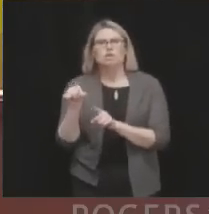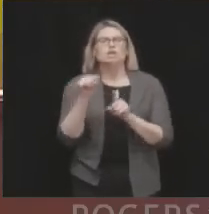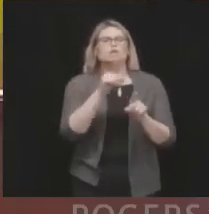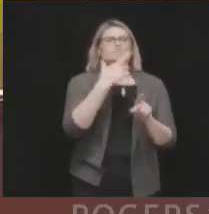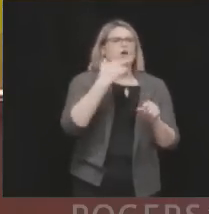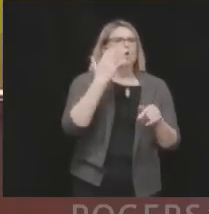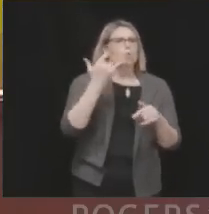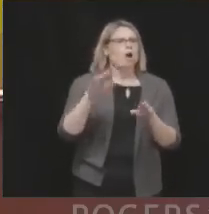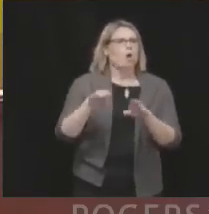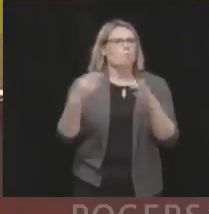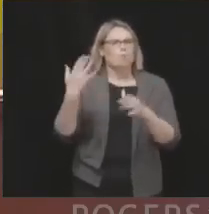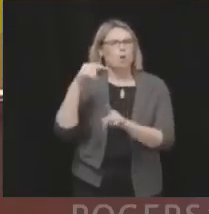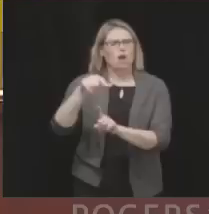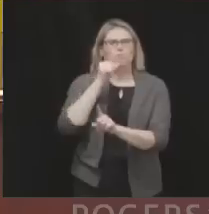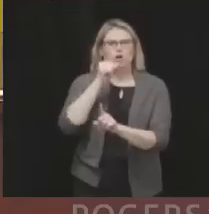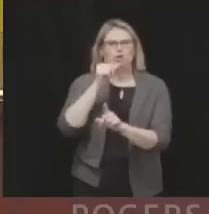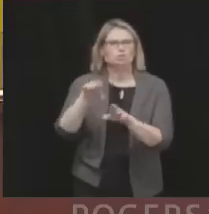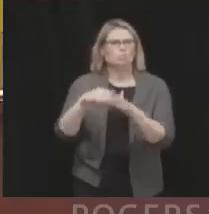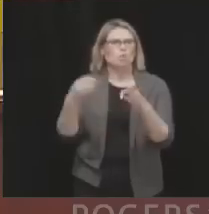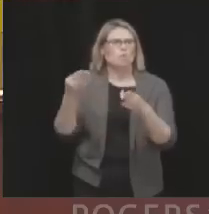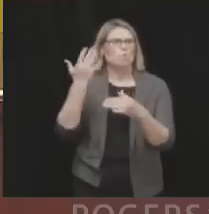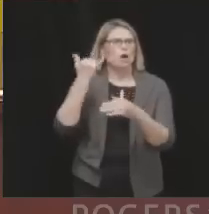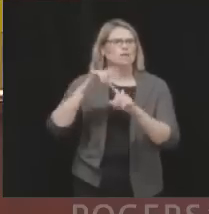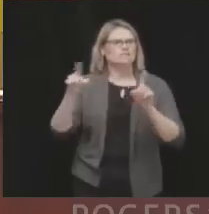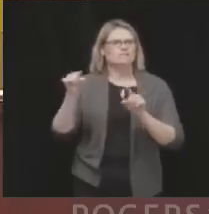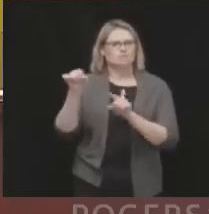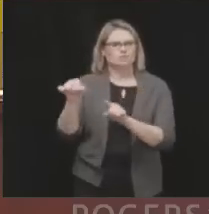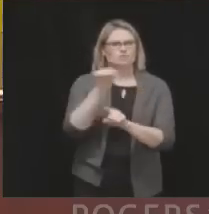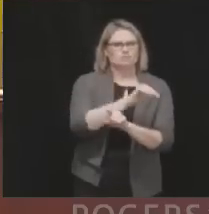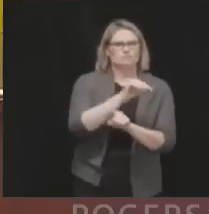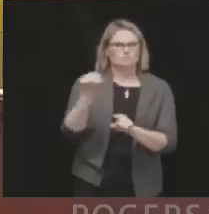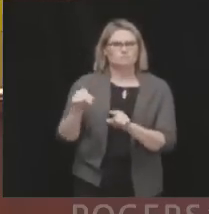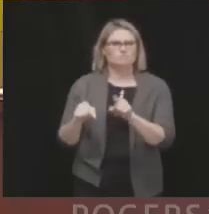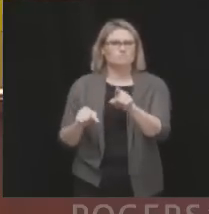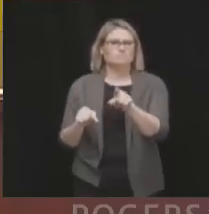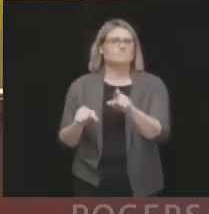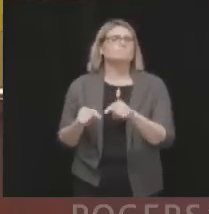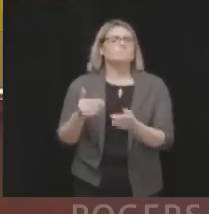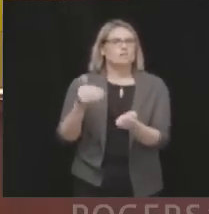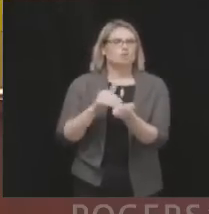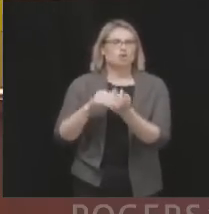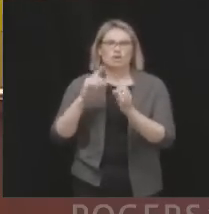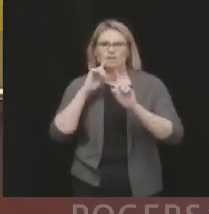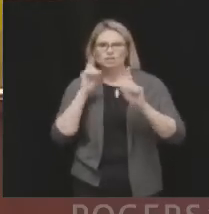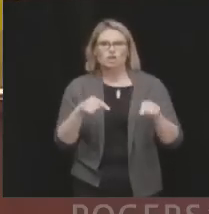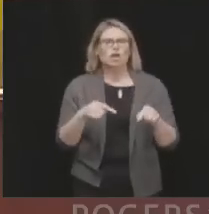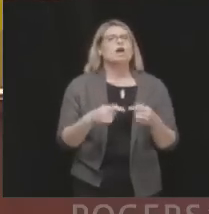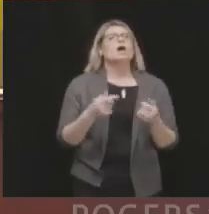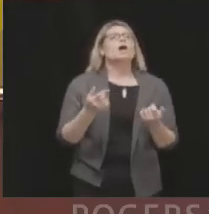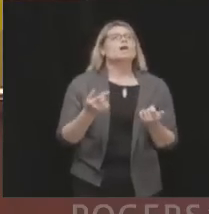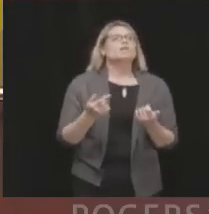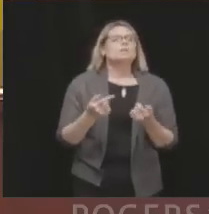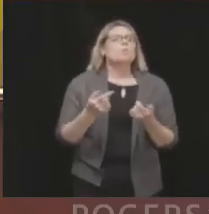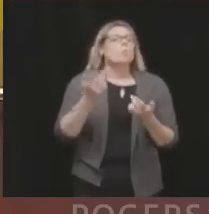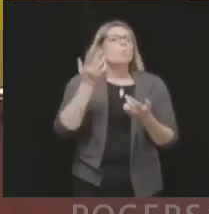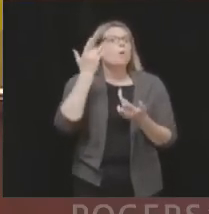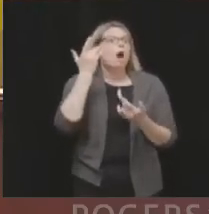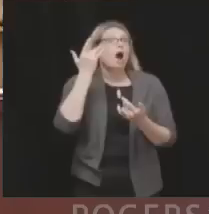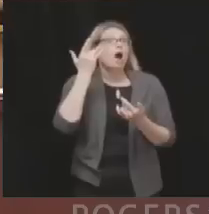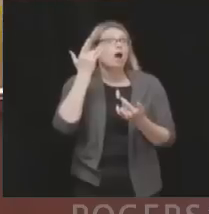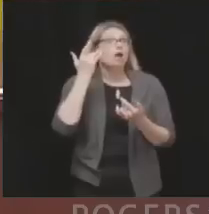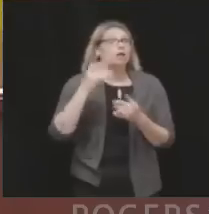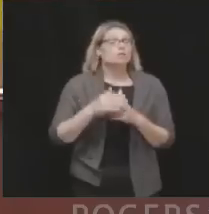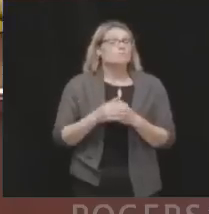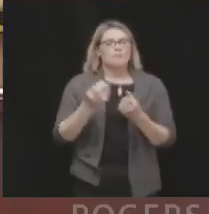closer contact. In a restaurant situation, they're sitting down and there's not the same mingling in terms of being able to social distance. So that's